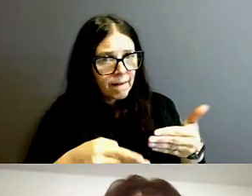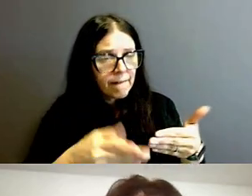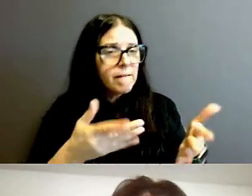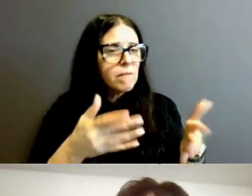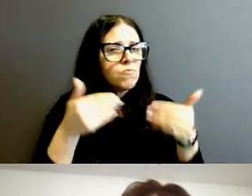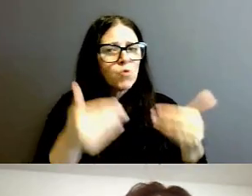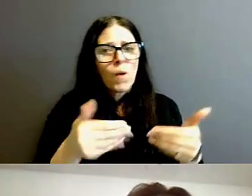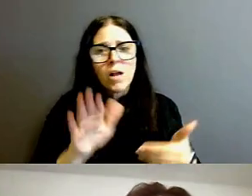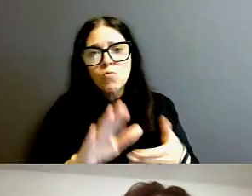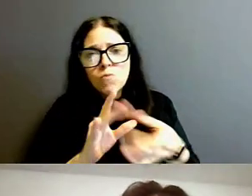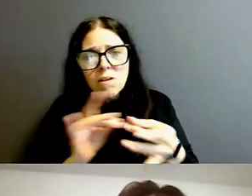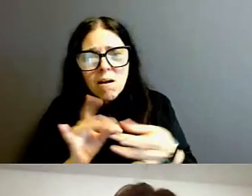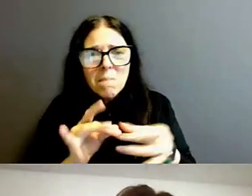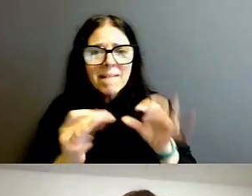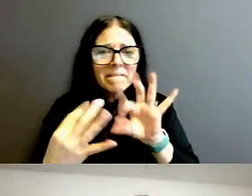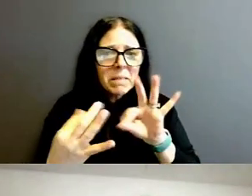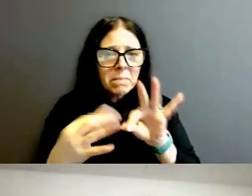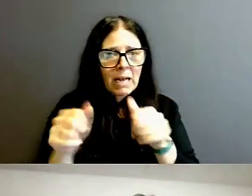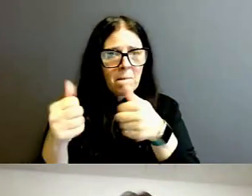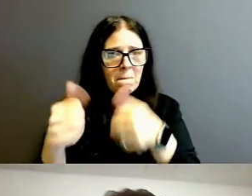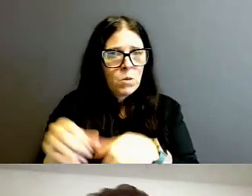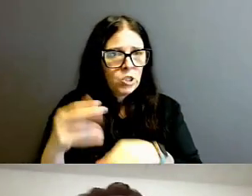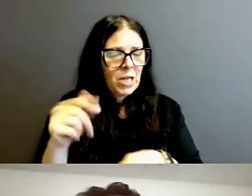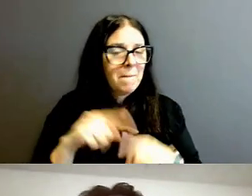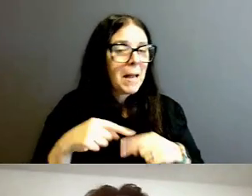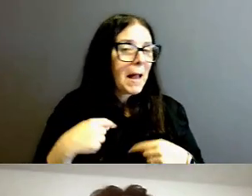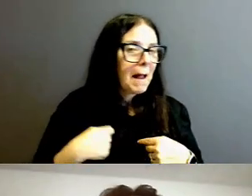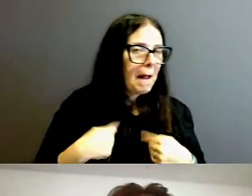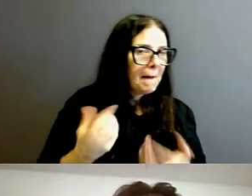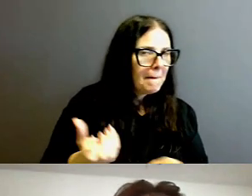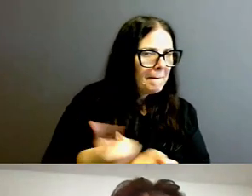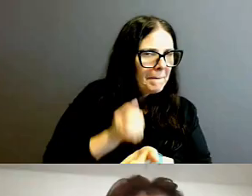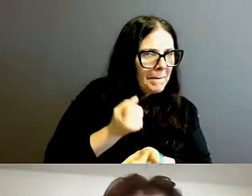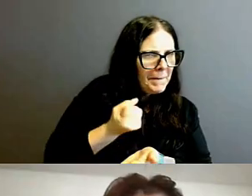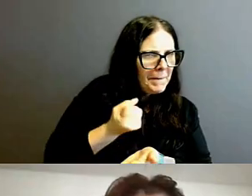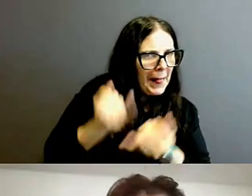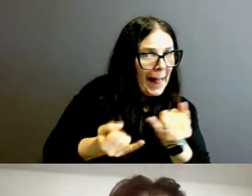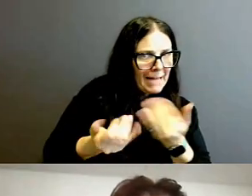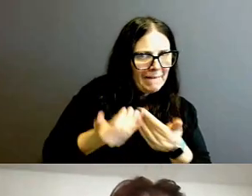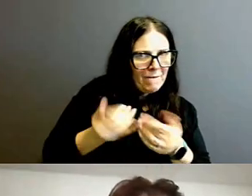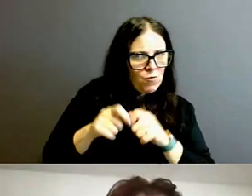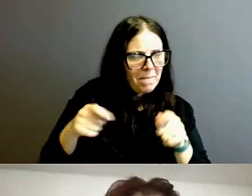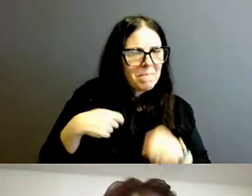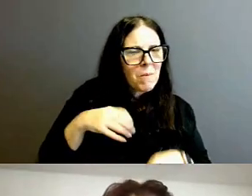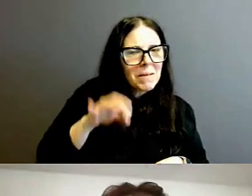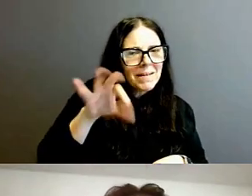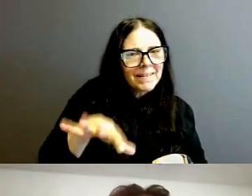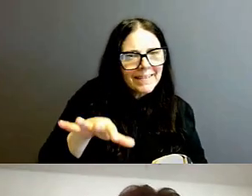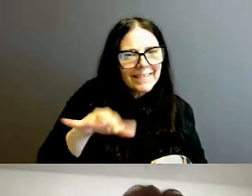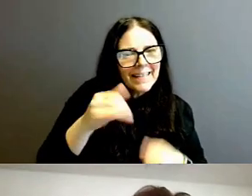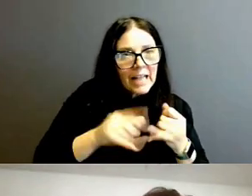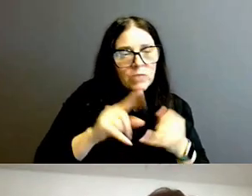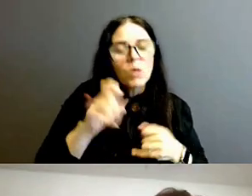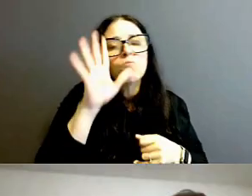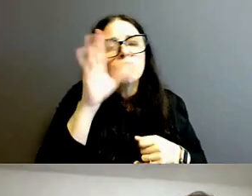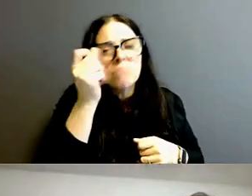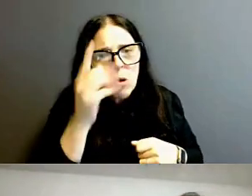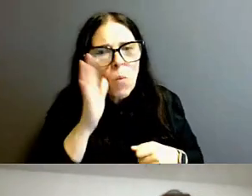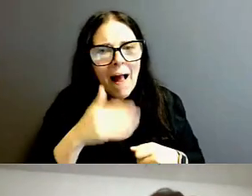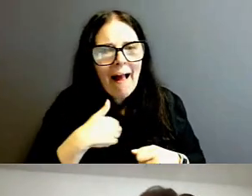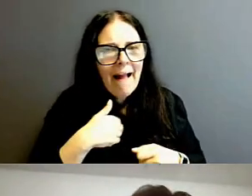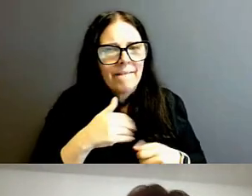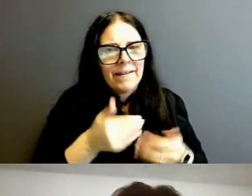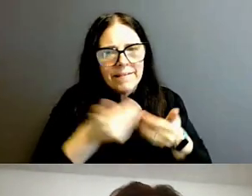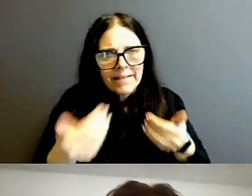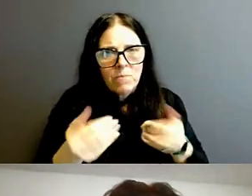in the chat. But in the meantime, I have a final question for you before we wrap up for today, and there will be a separate feedback form. But I just want